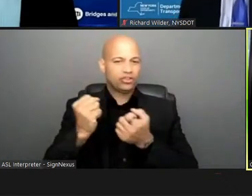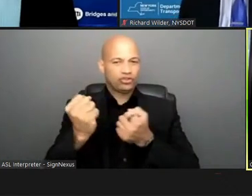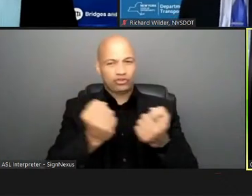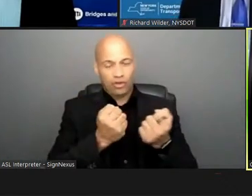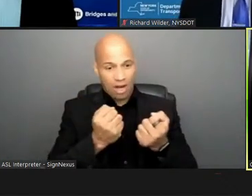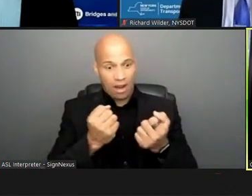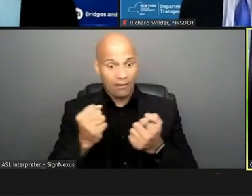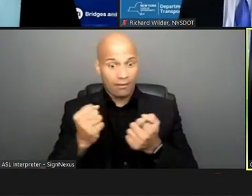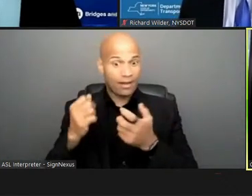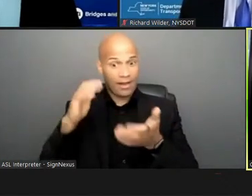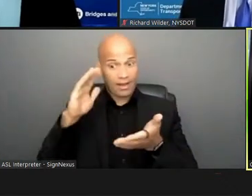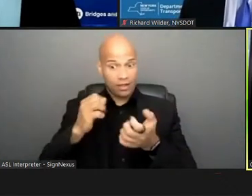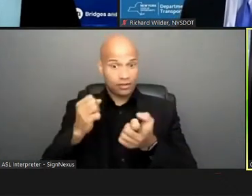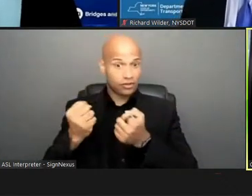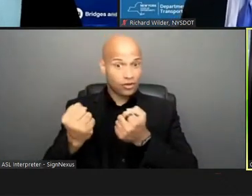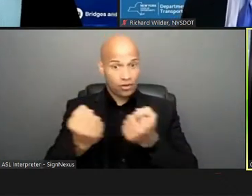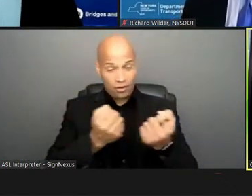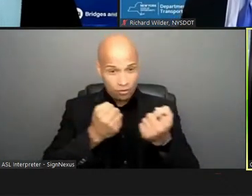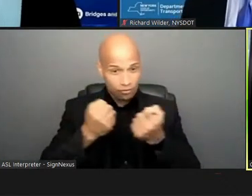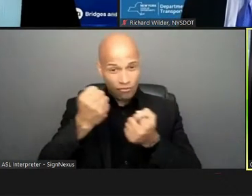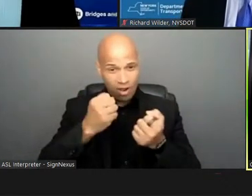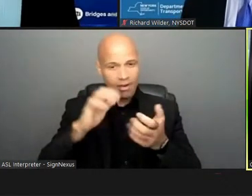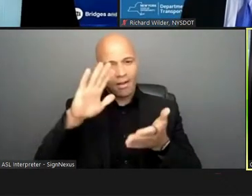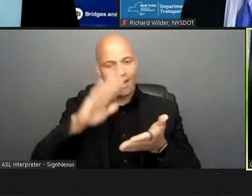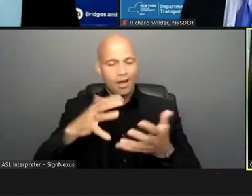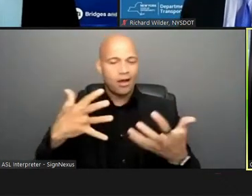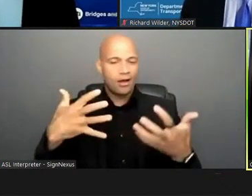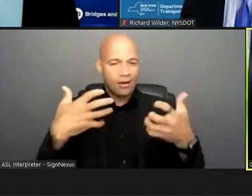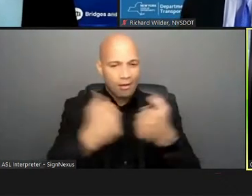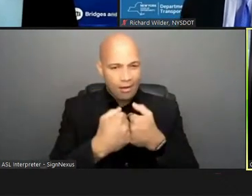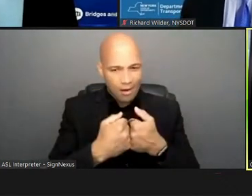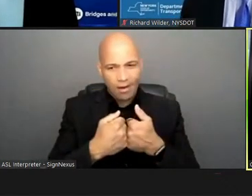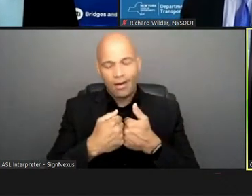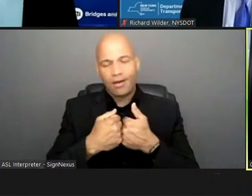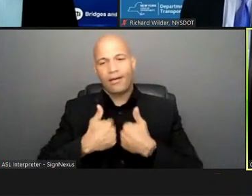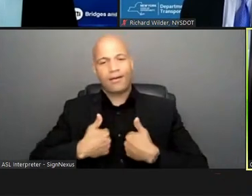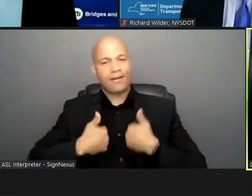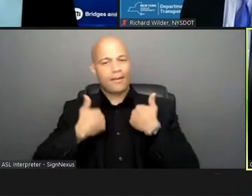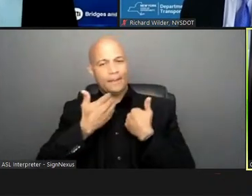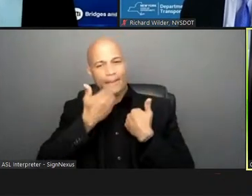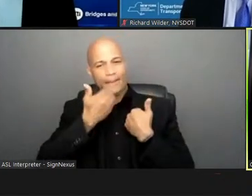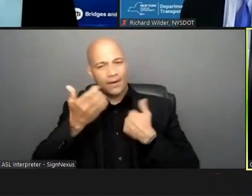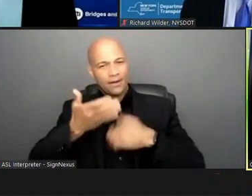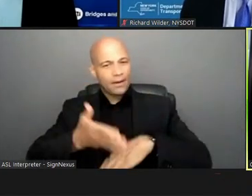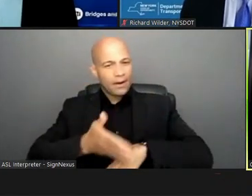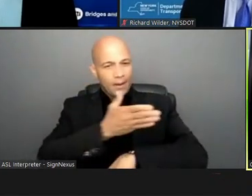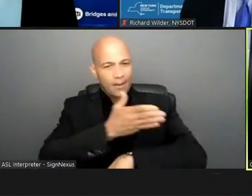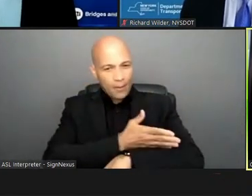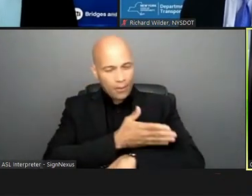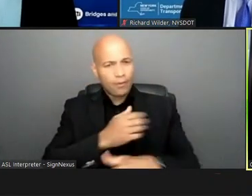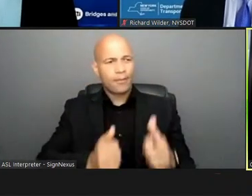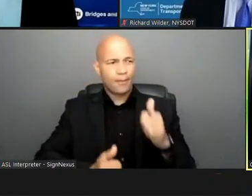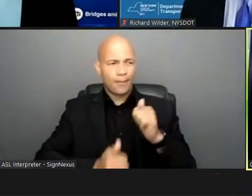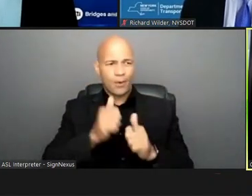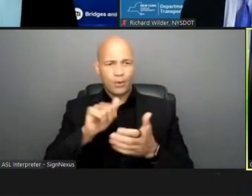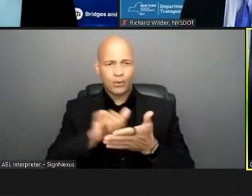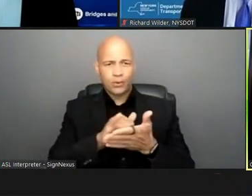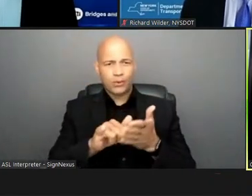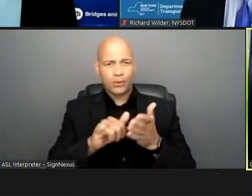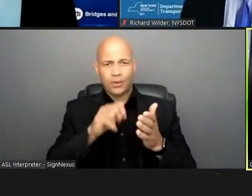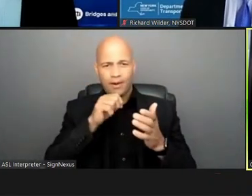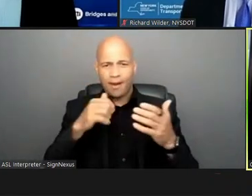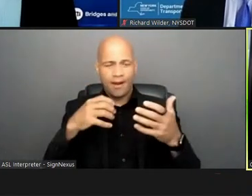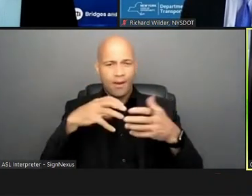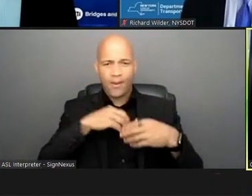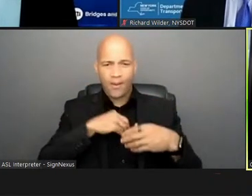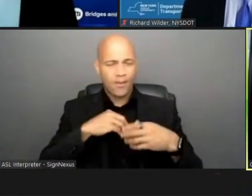less crashes it means improved health and well-being for the vast majority of New Yorkers who again do not own cars New York City